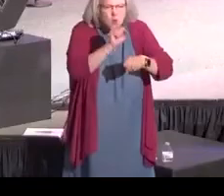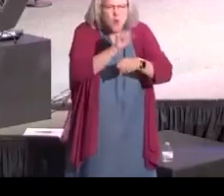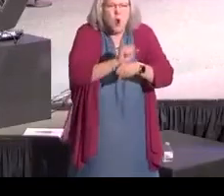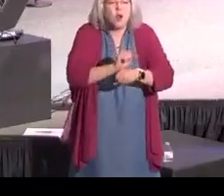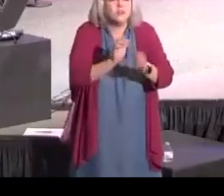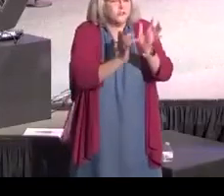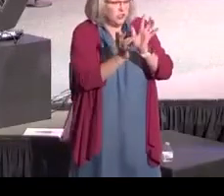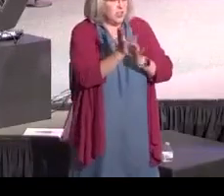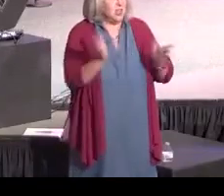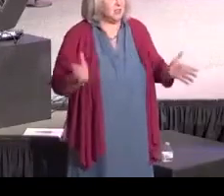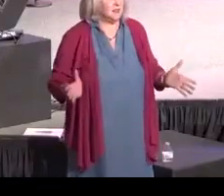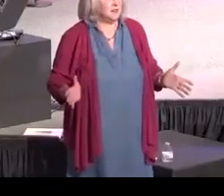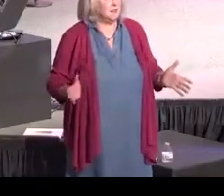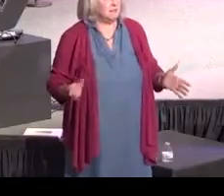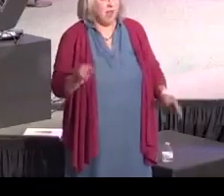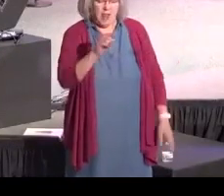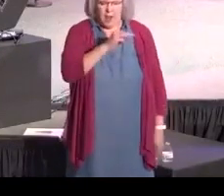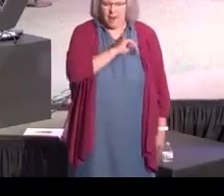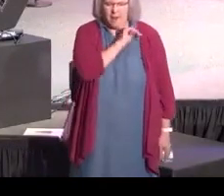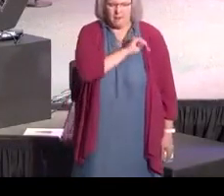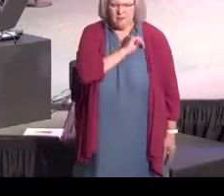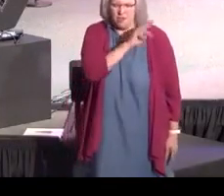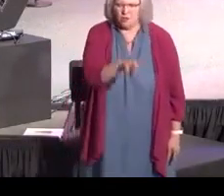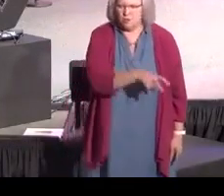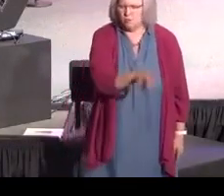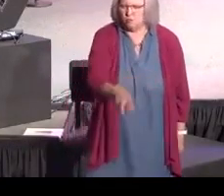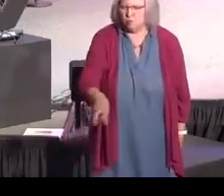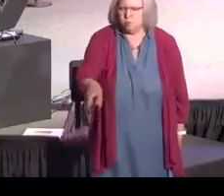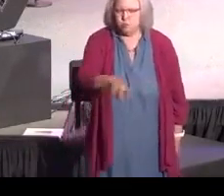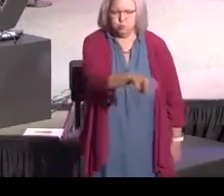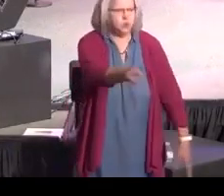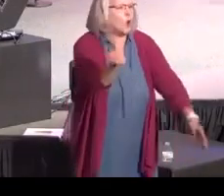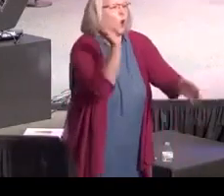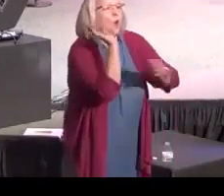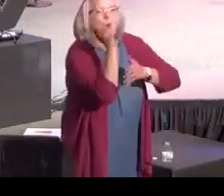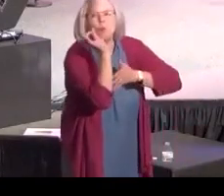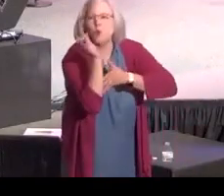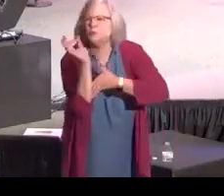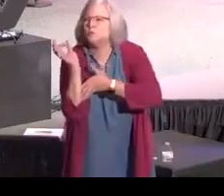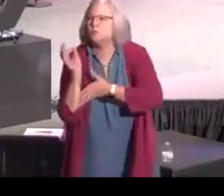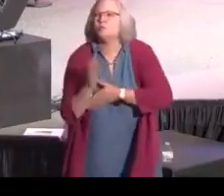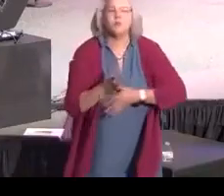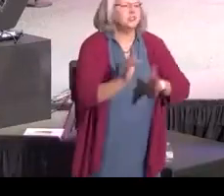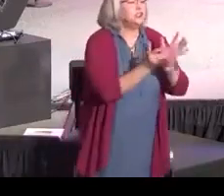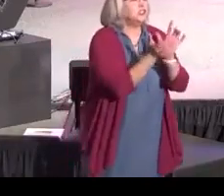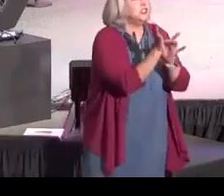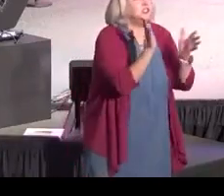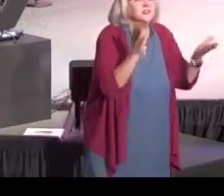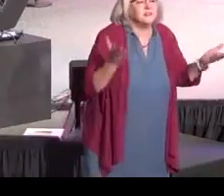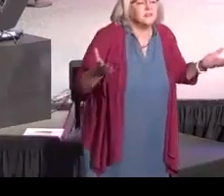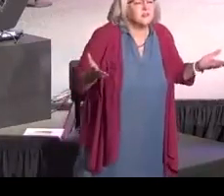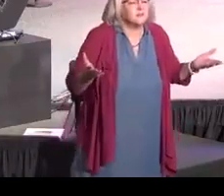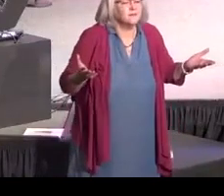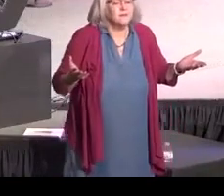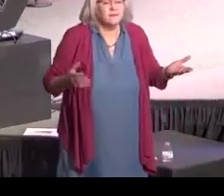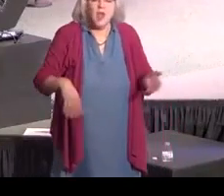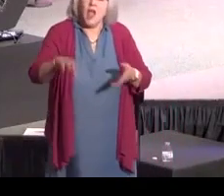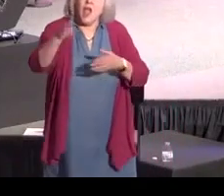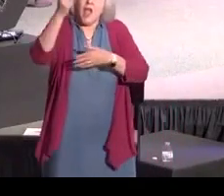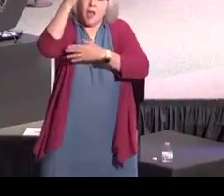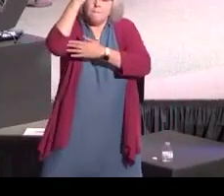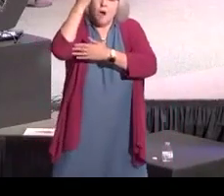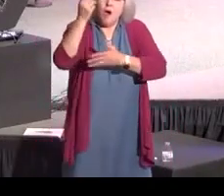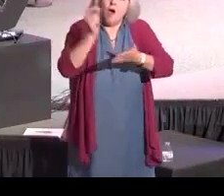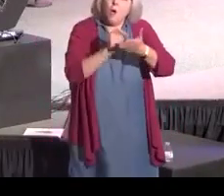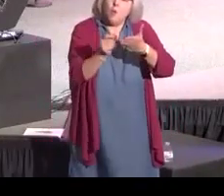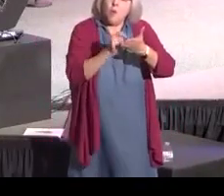other. God used him to write 13 books in the New Testament. Here's your theology